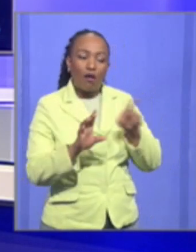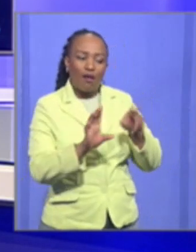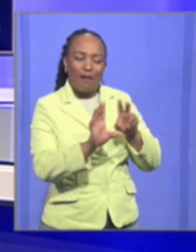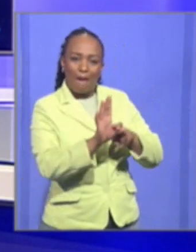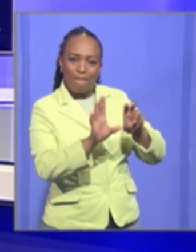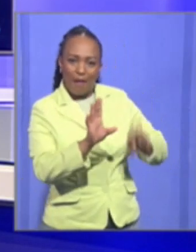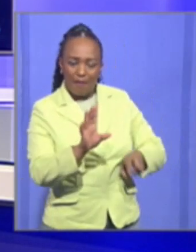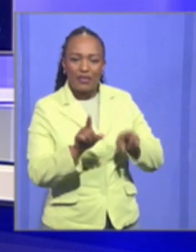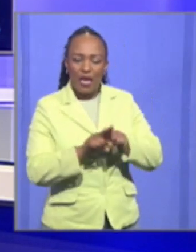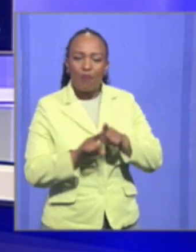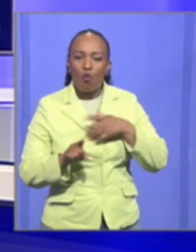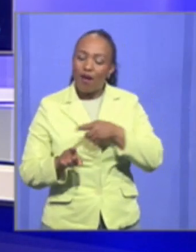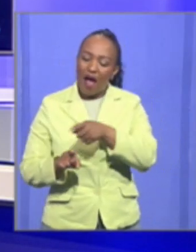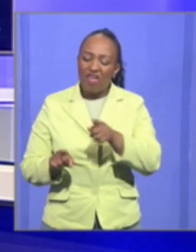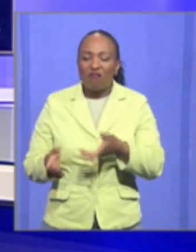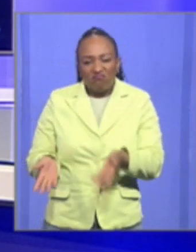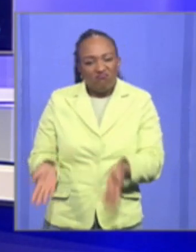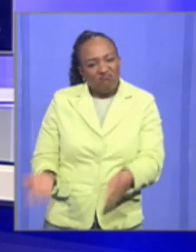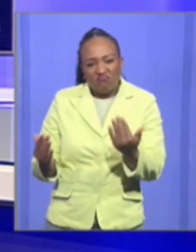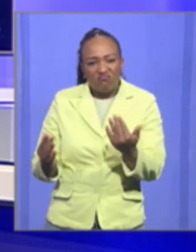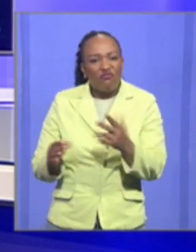ba bangwe.